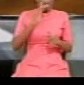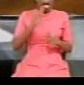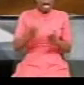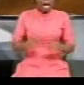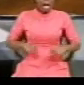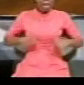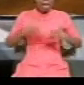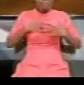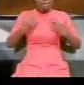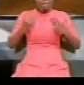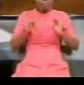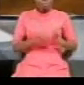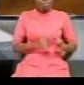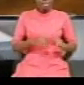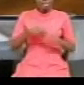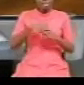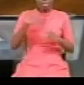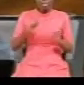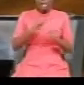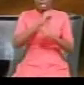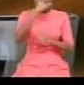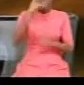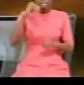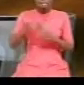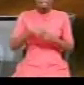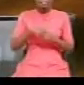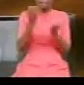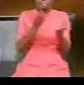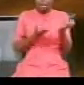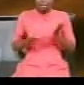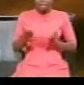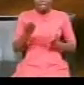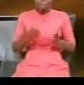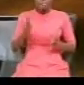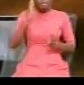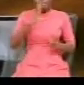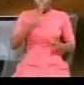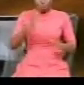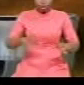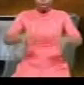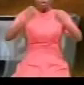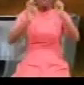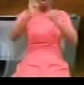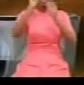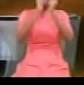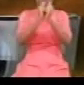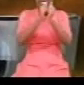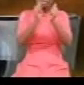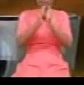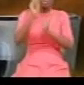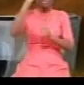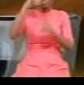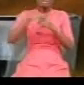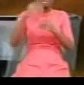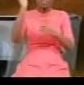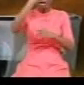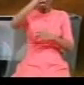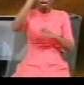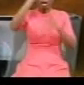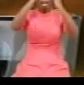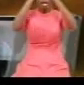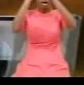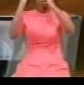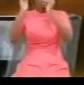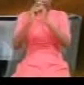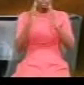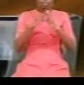and remain in the light, remain in service, shall be caught up together with them in the cloud to meet